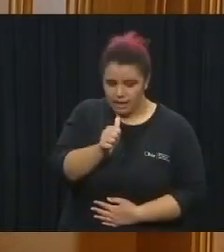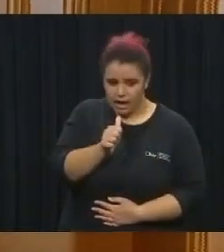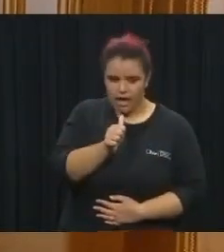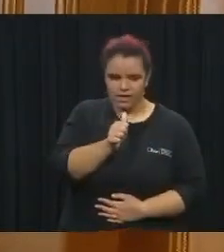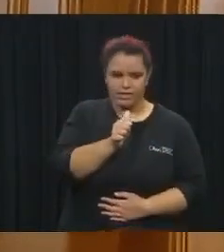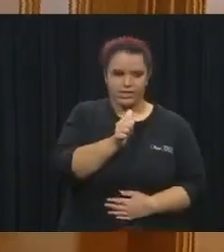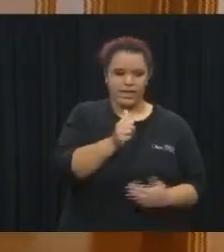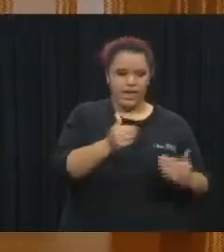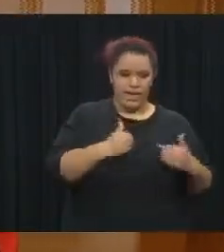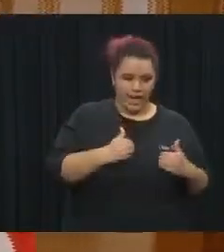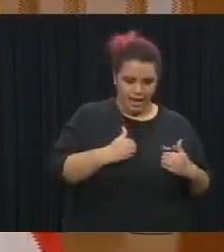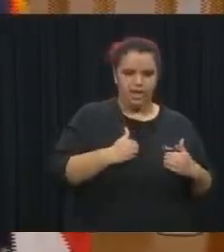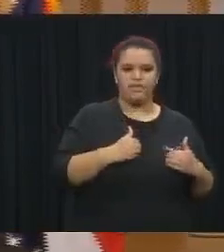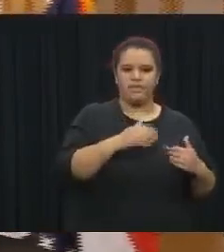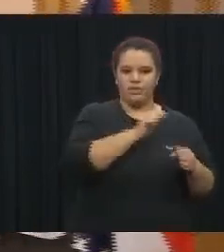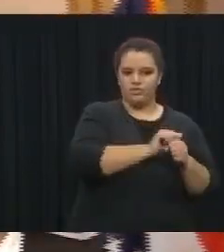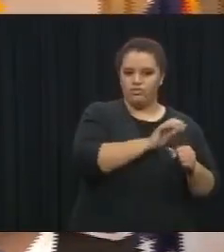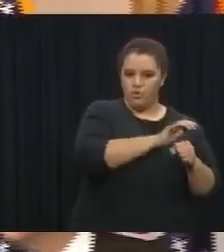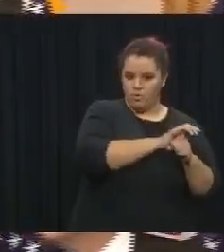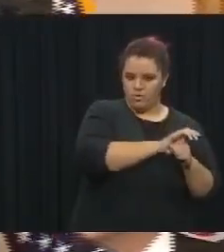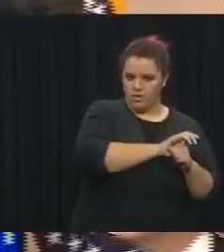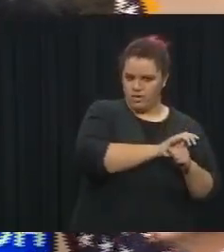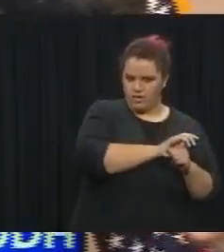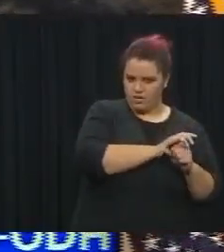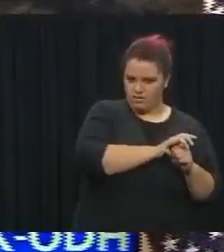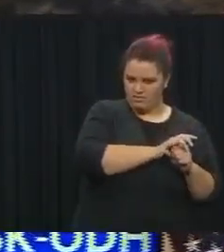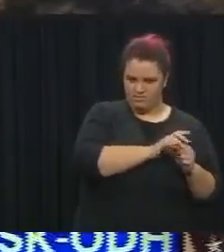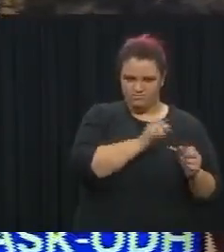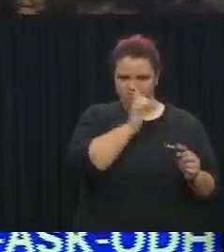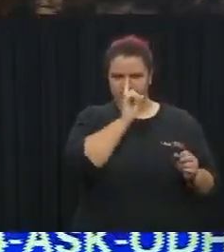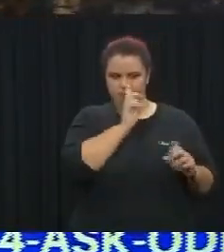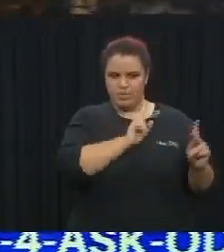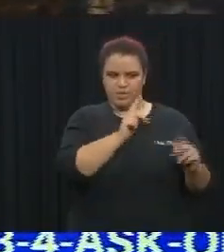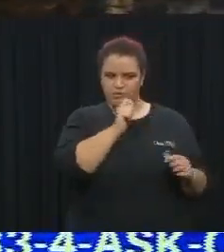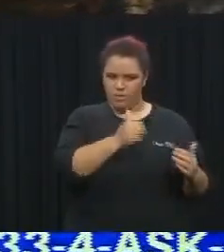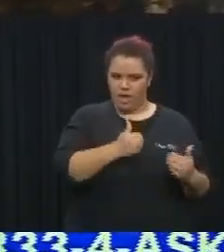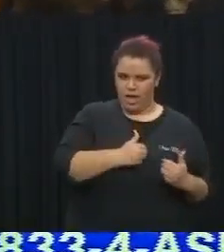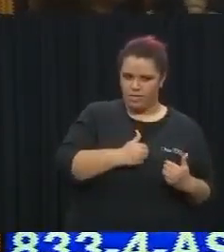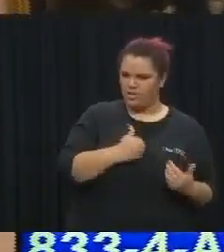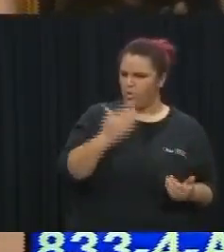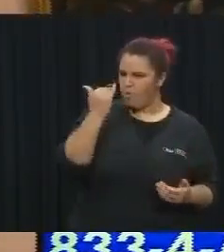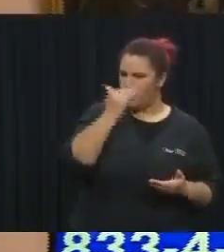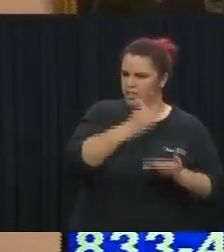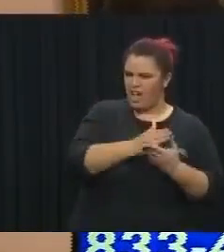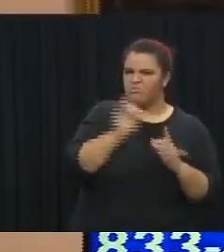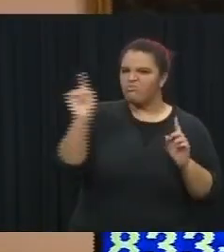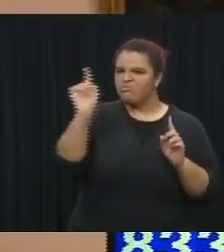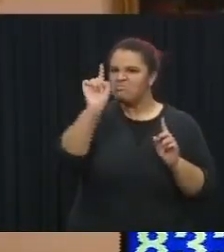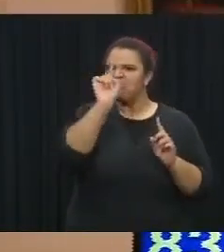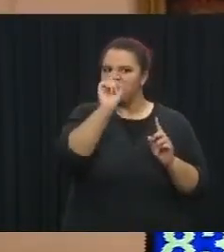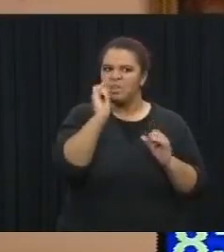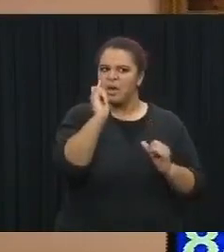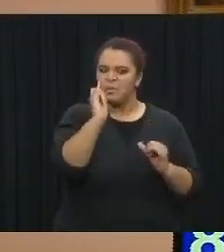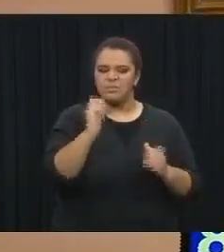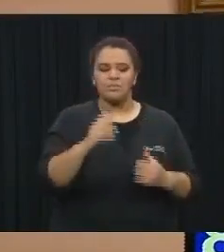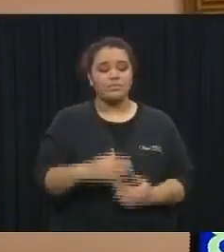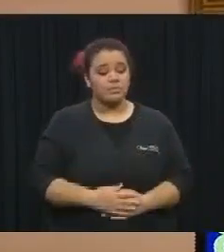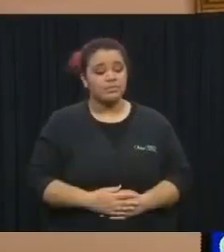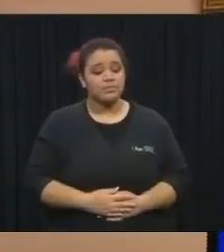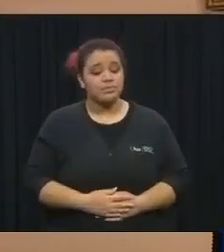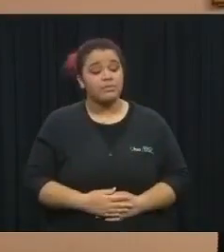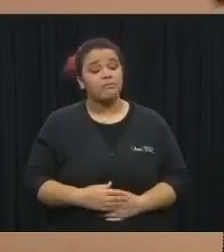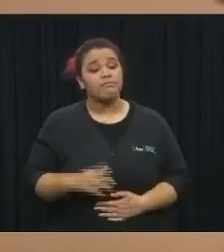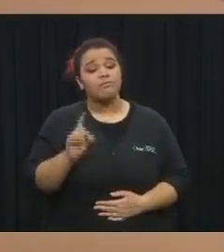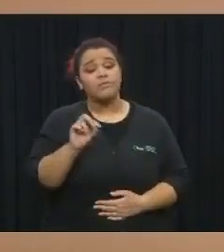Amy. Thank you, Jackie. We were doing the negative PUIs, if you